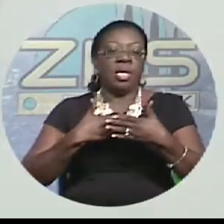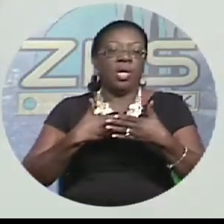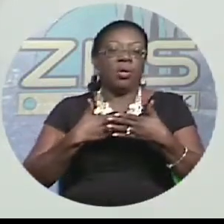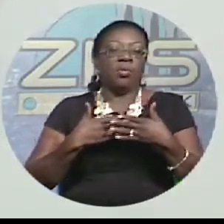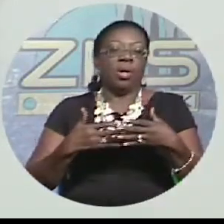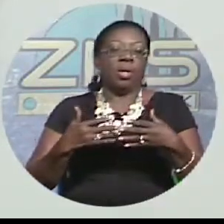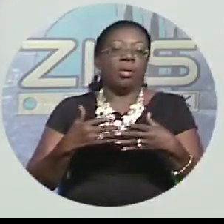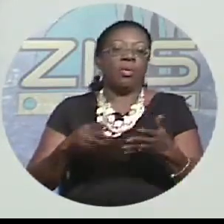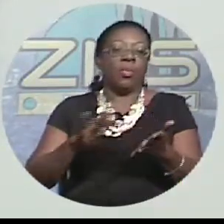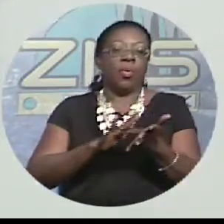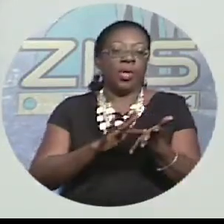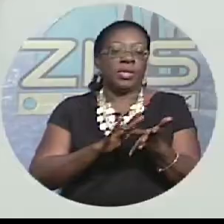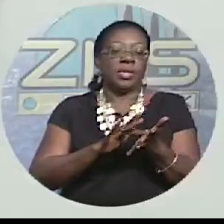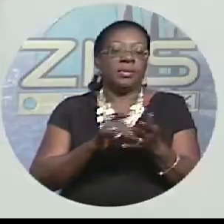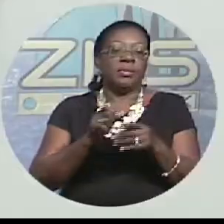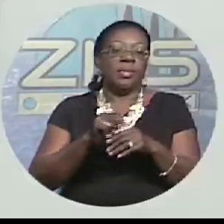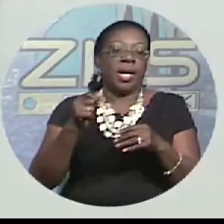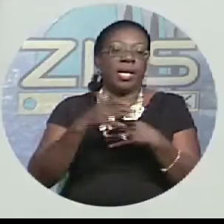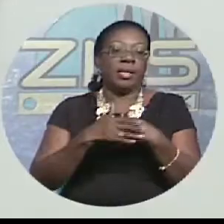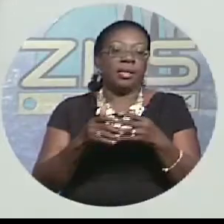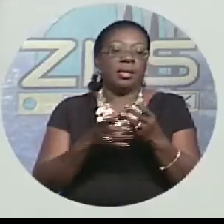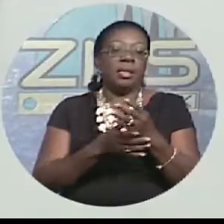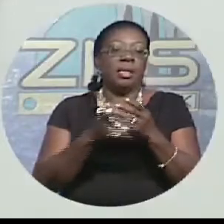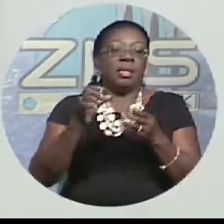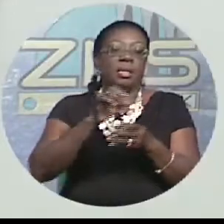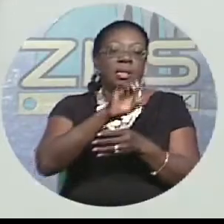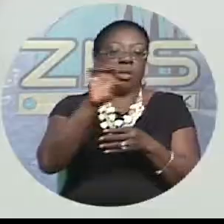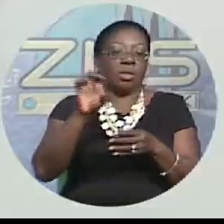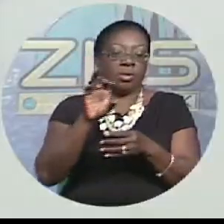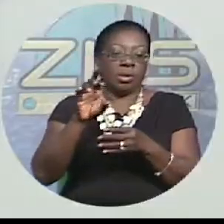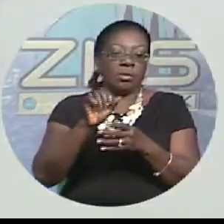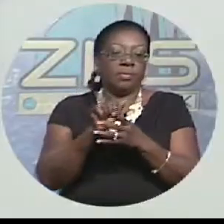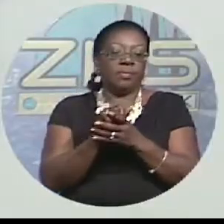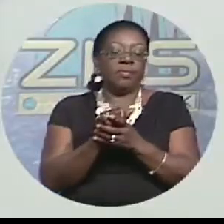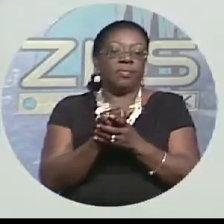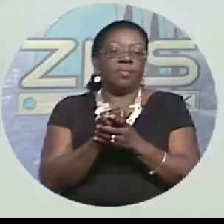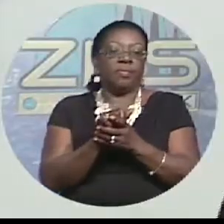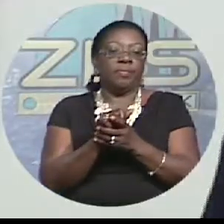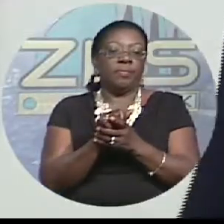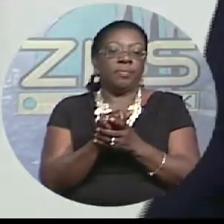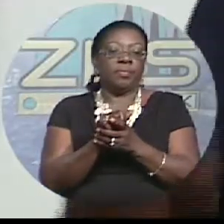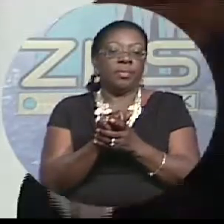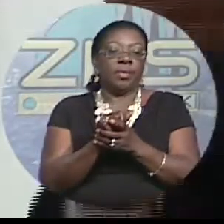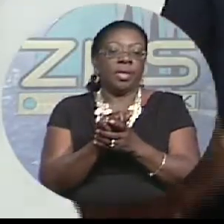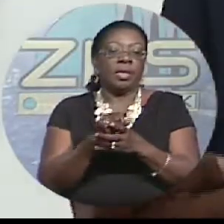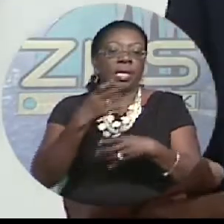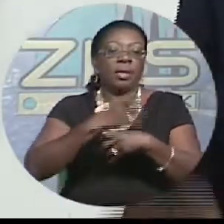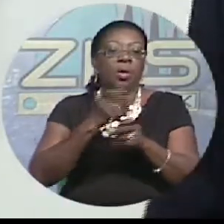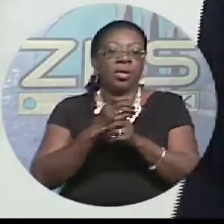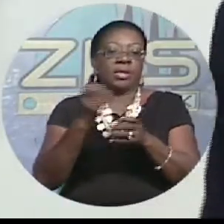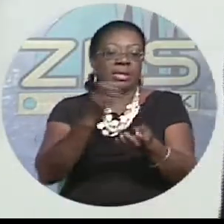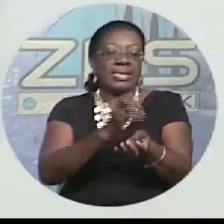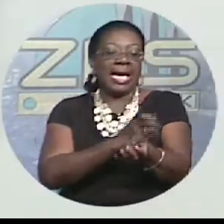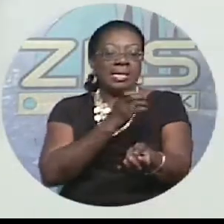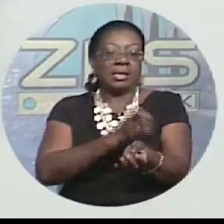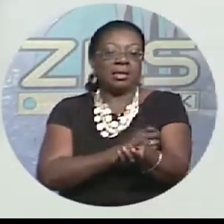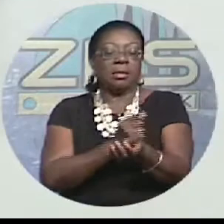contaminated by the human carcinogen benzene that causes cancer,